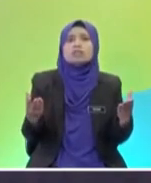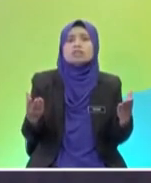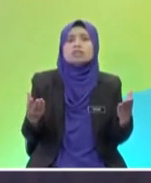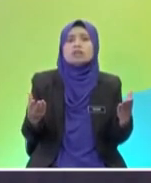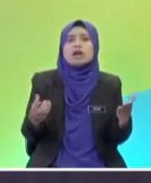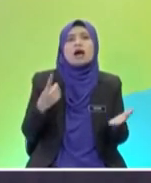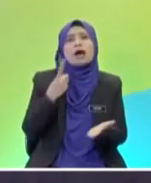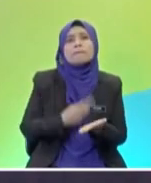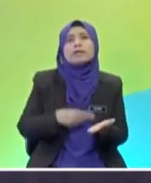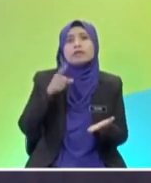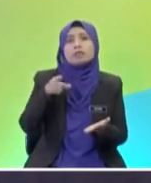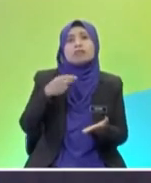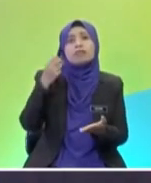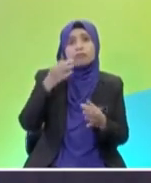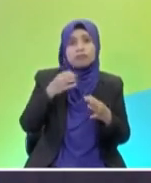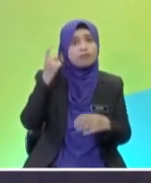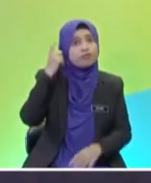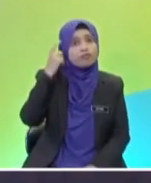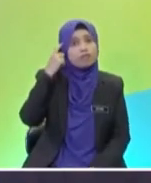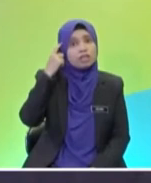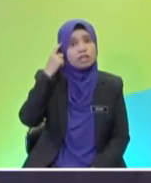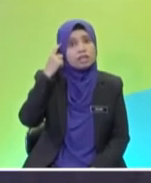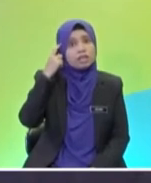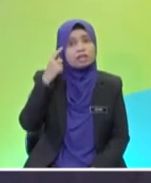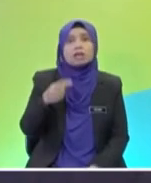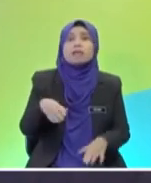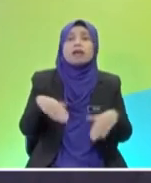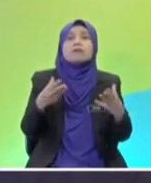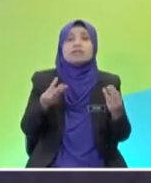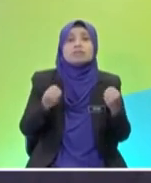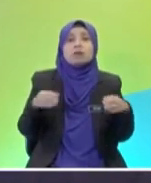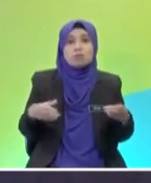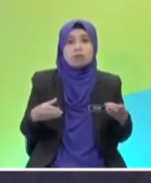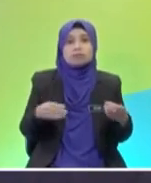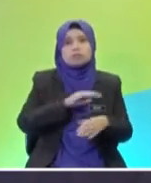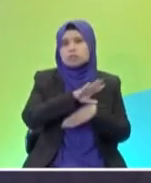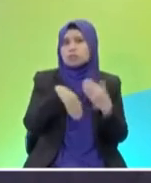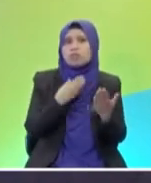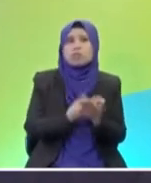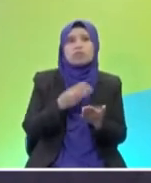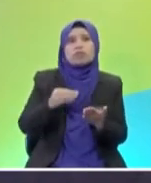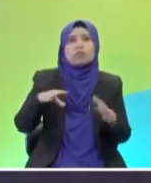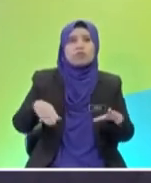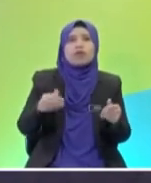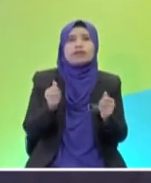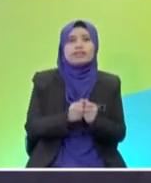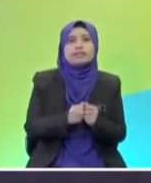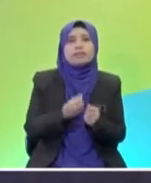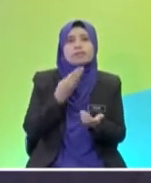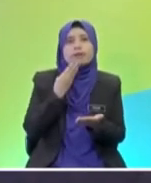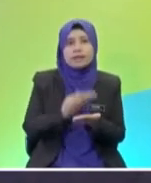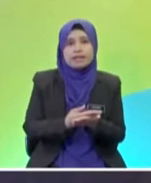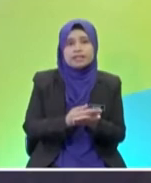is the overall performance for our friends on Google Meet today, teacher? Wow, they're doing well. Wow, good I'm really job. Yeah. So I feel like I want to